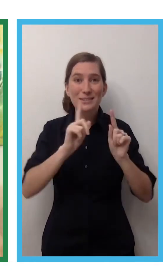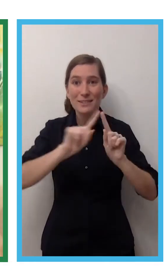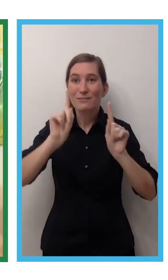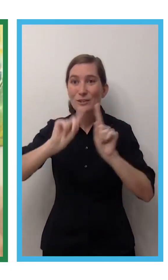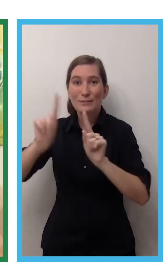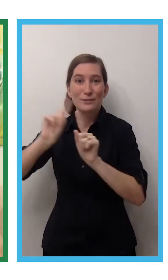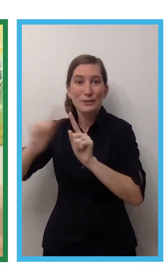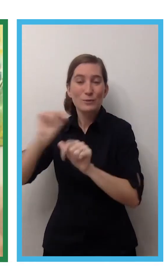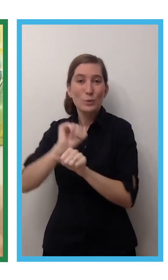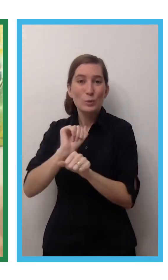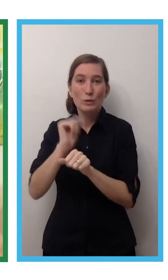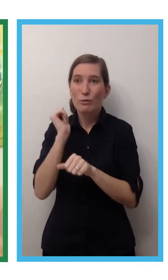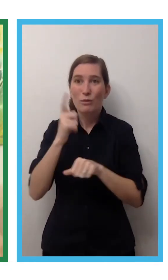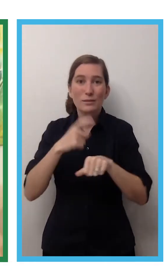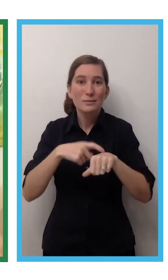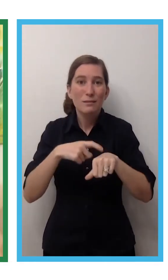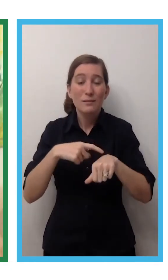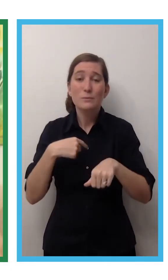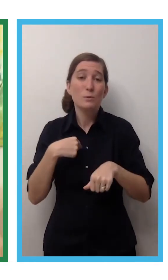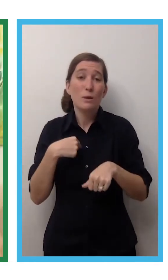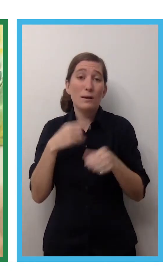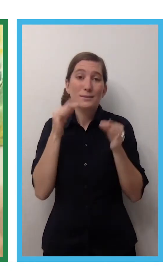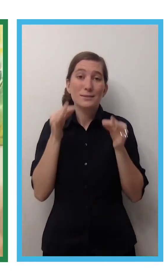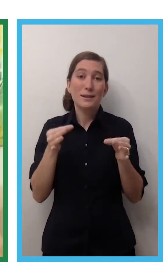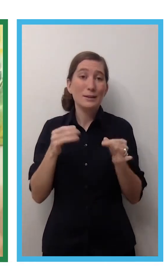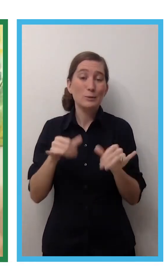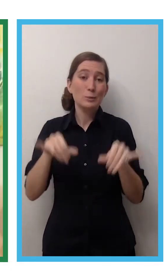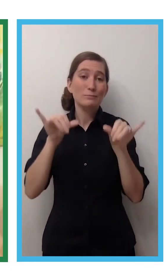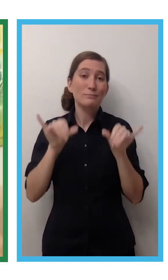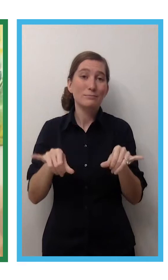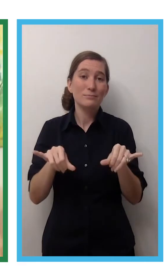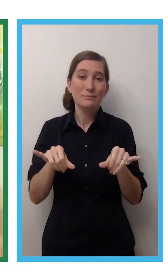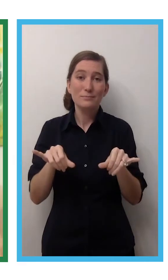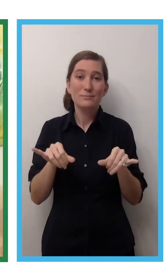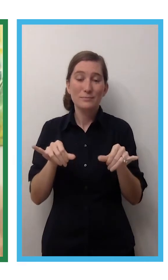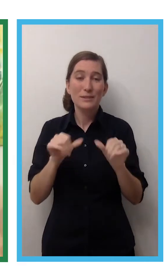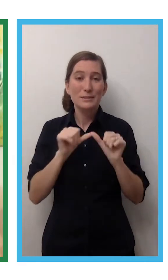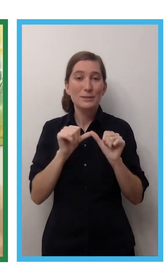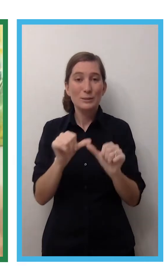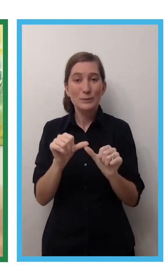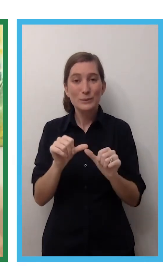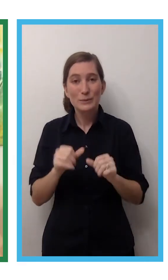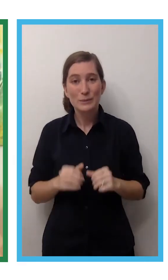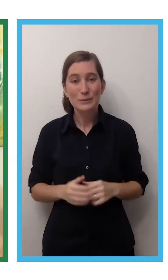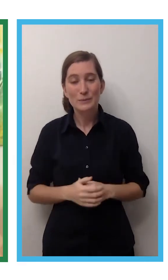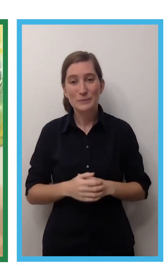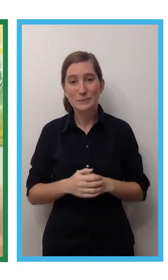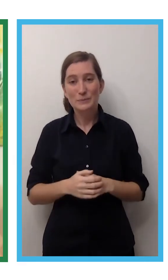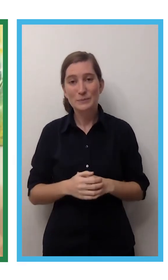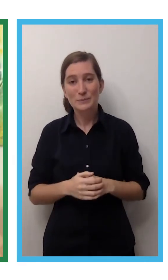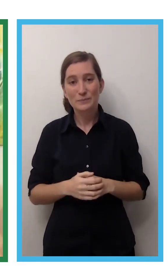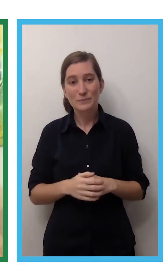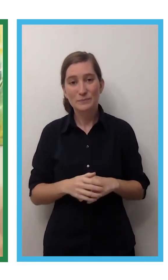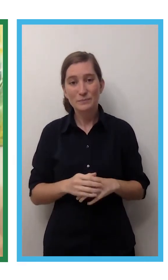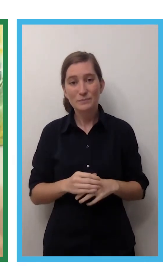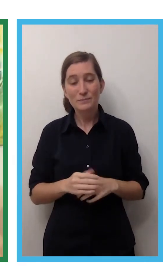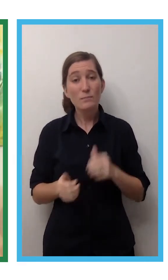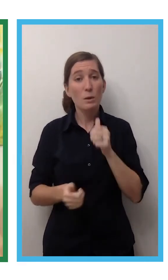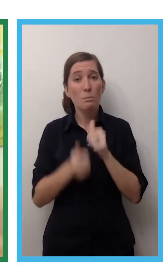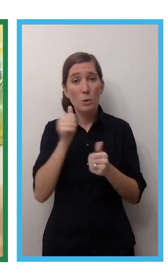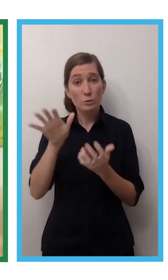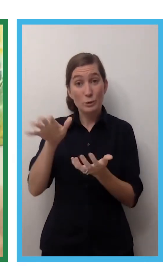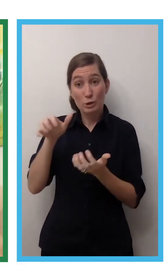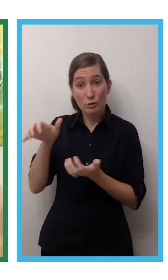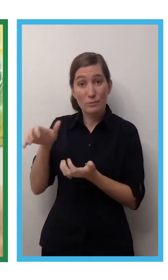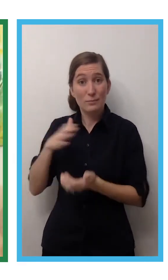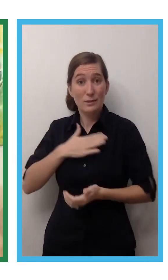up really just kind of sticking with it. And most of the procurement that I've done has been what they call indirect.